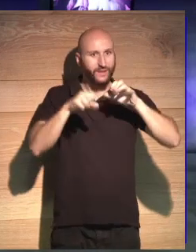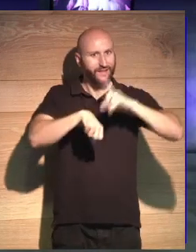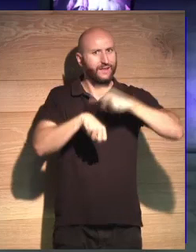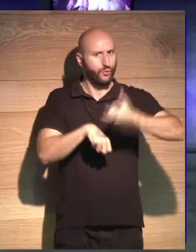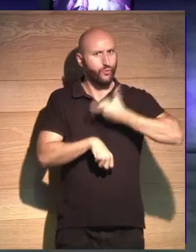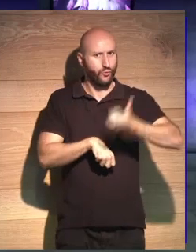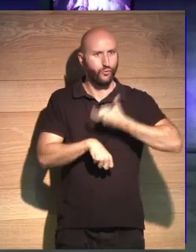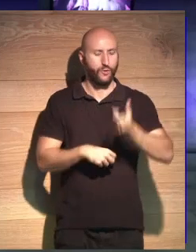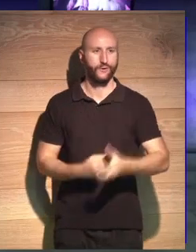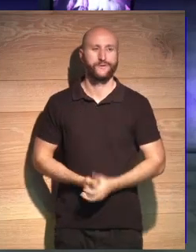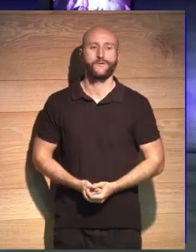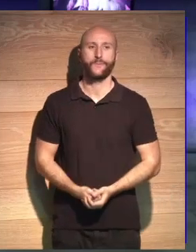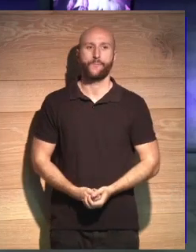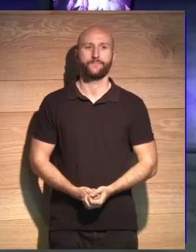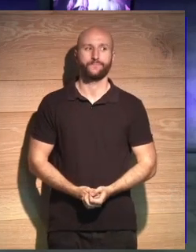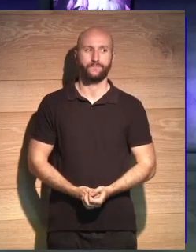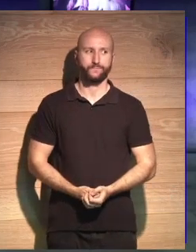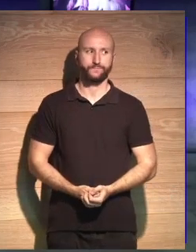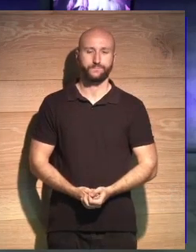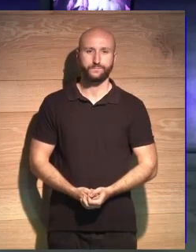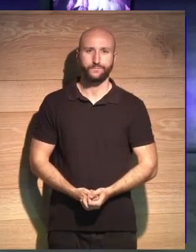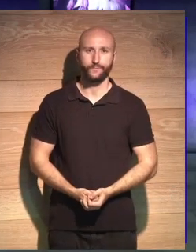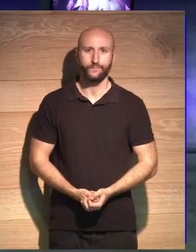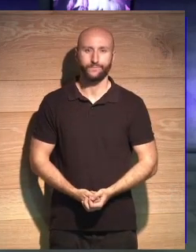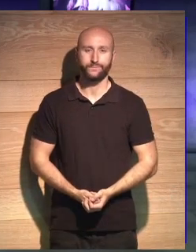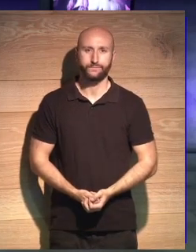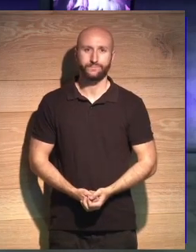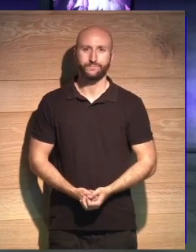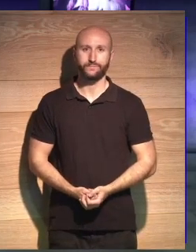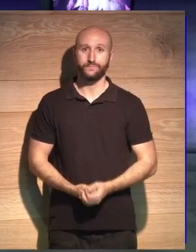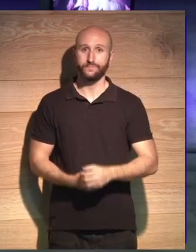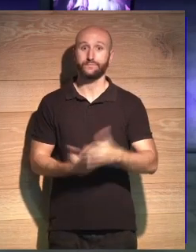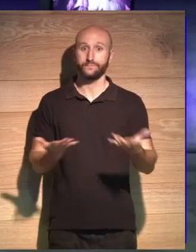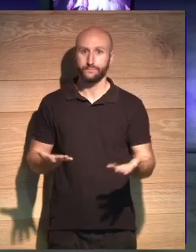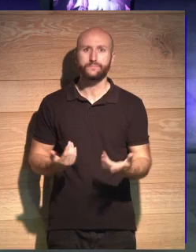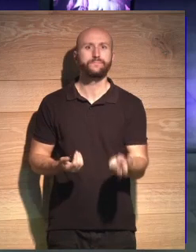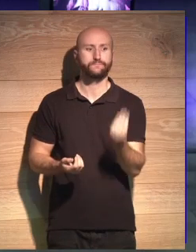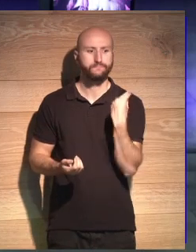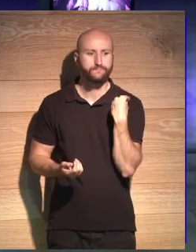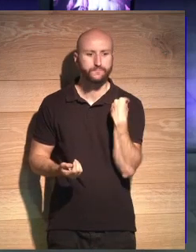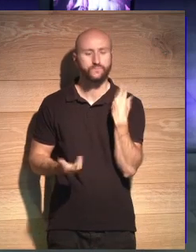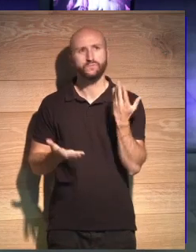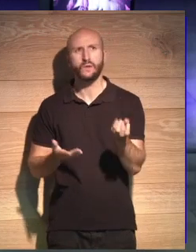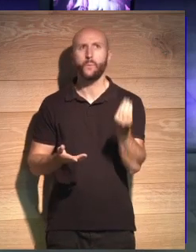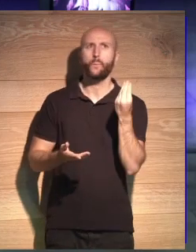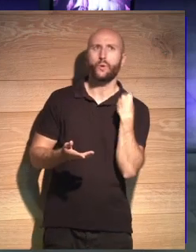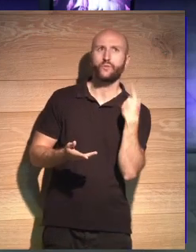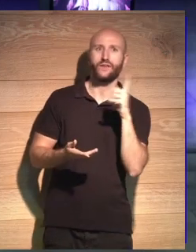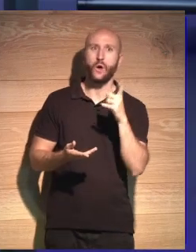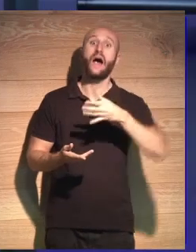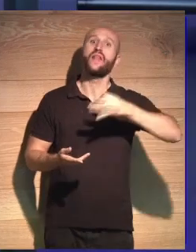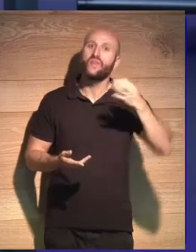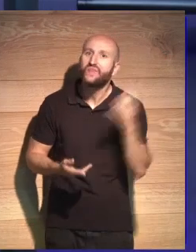time in teaching them how to use it. And so this is an aspect that you need to take into account when you bring any video game into the classroom. Another